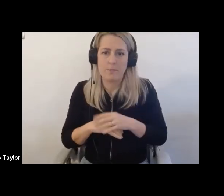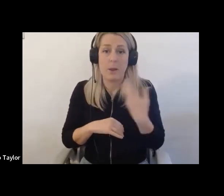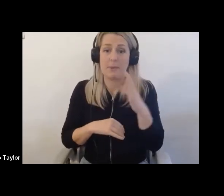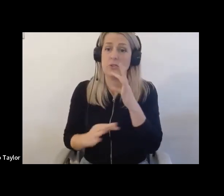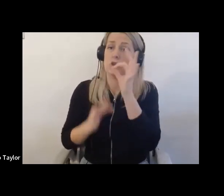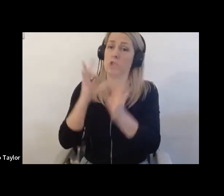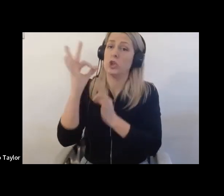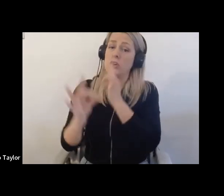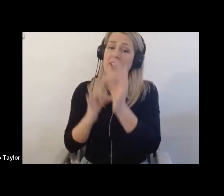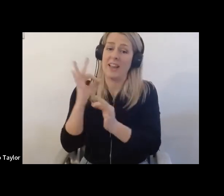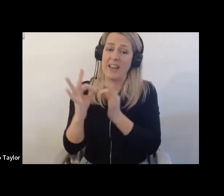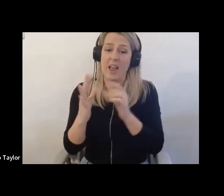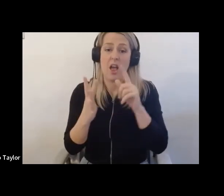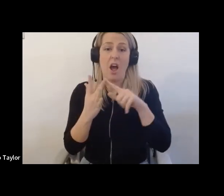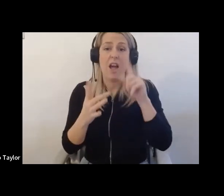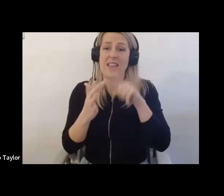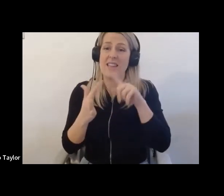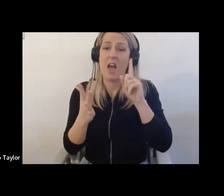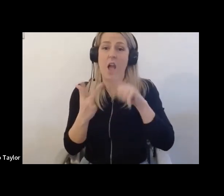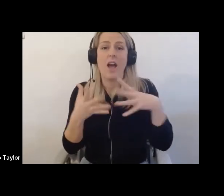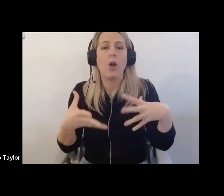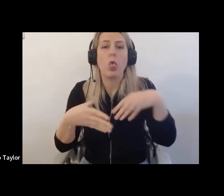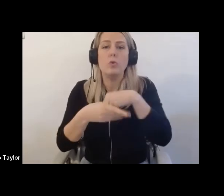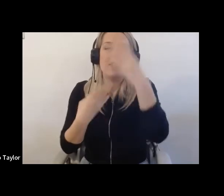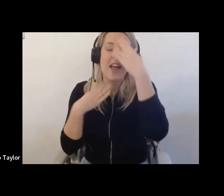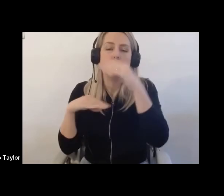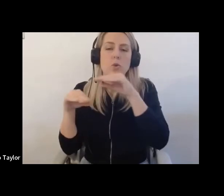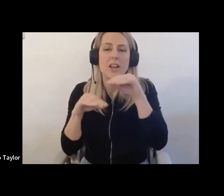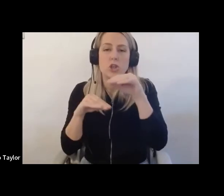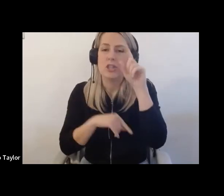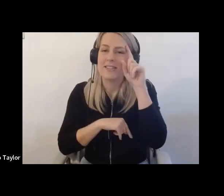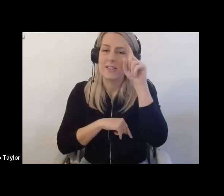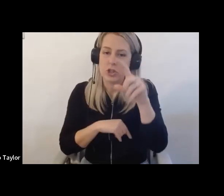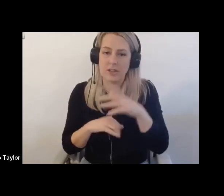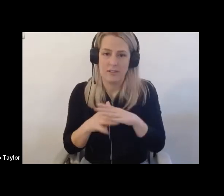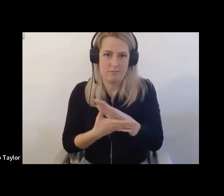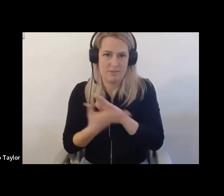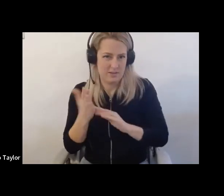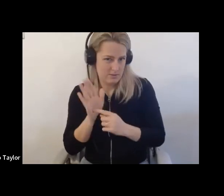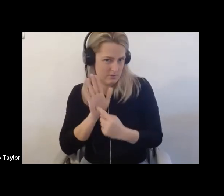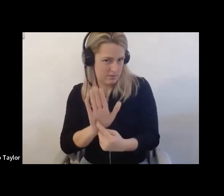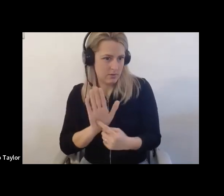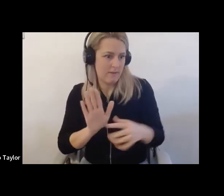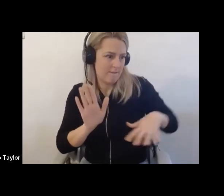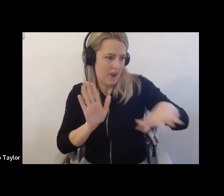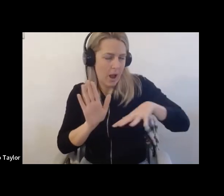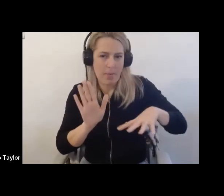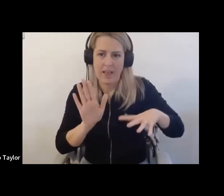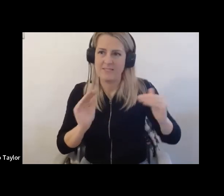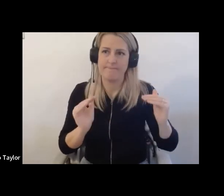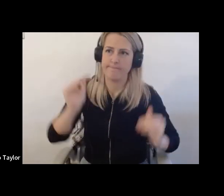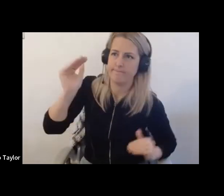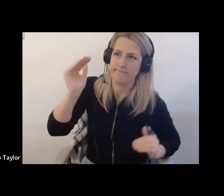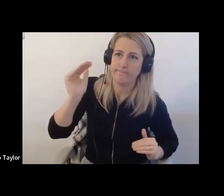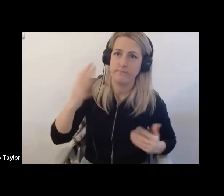IEI, the Inclusive Education Initiative, showed that many families struggled with inequitable access to